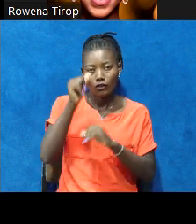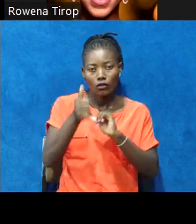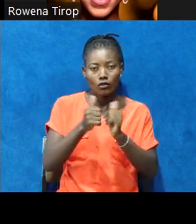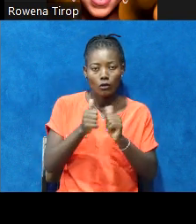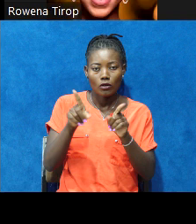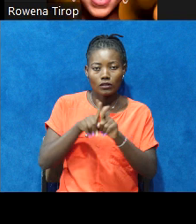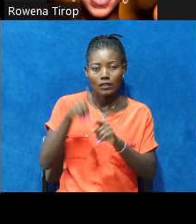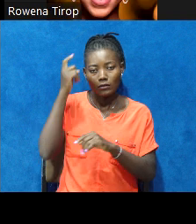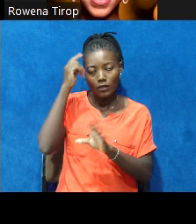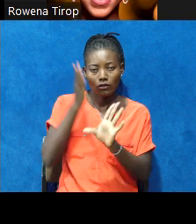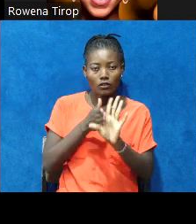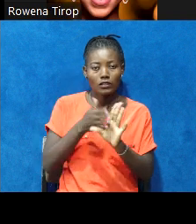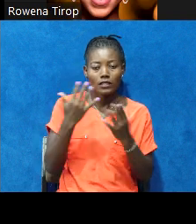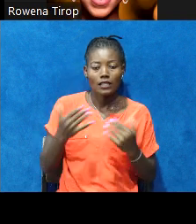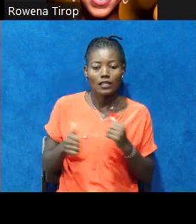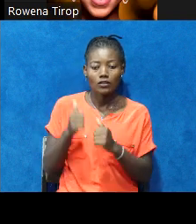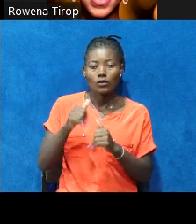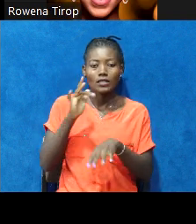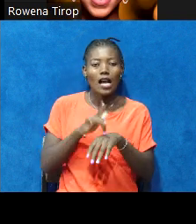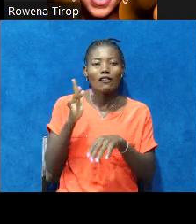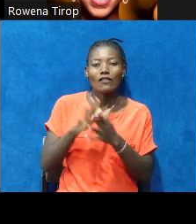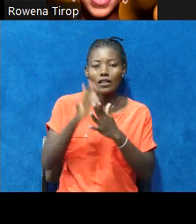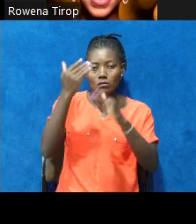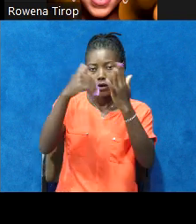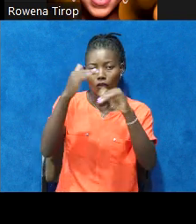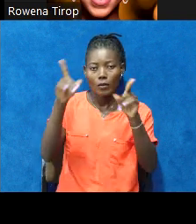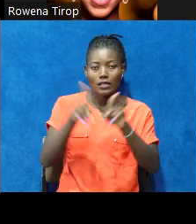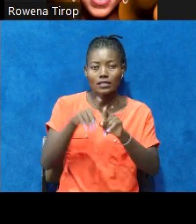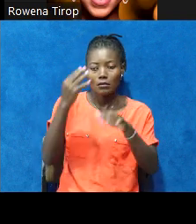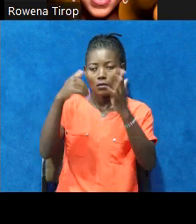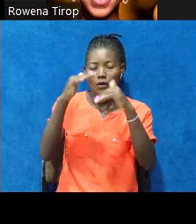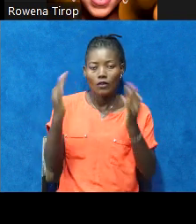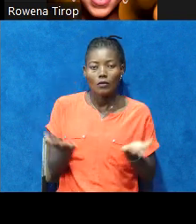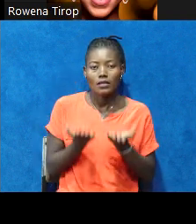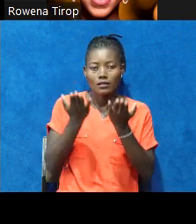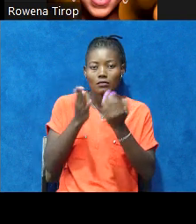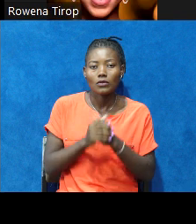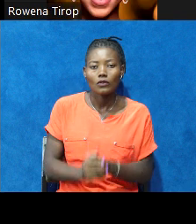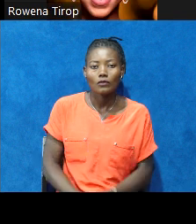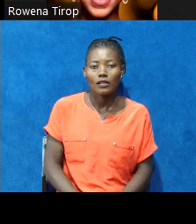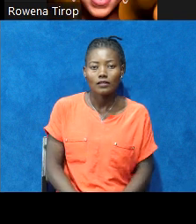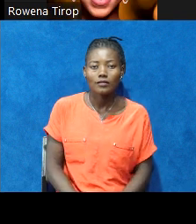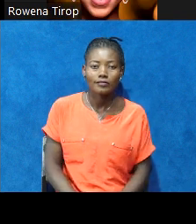factors affecting performance, and performance enhancement.